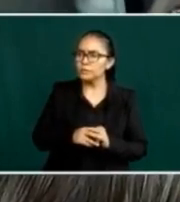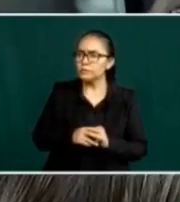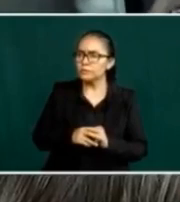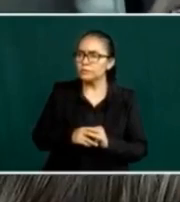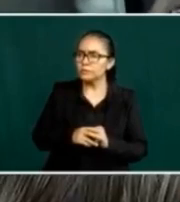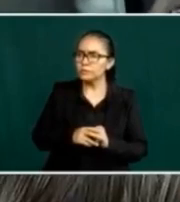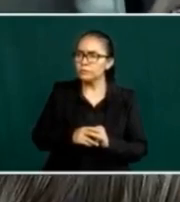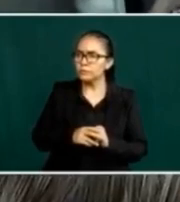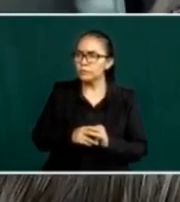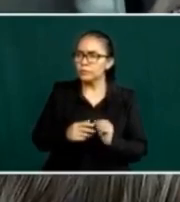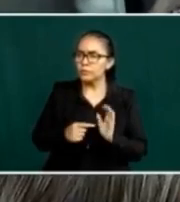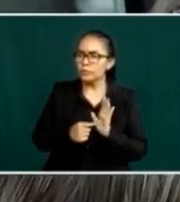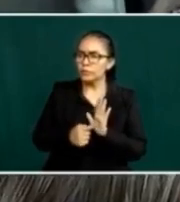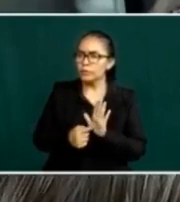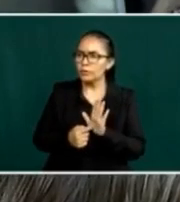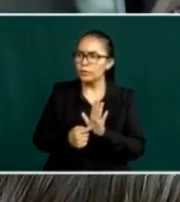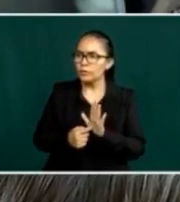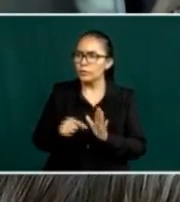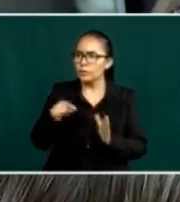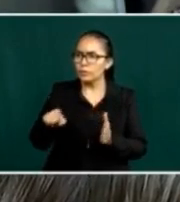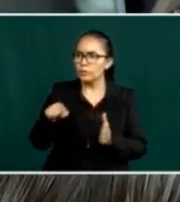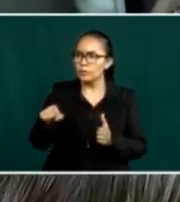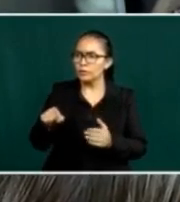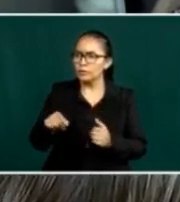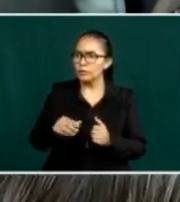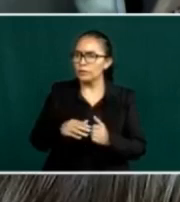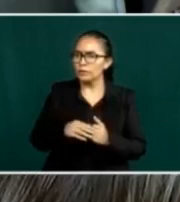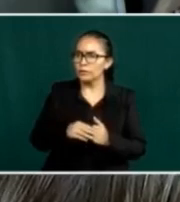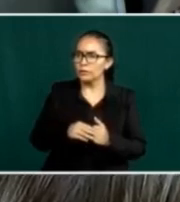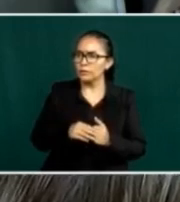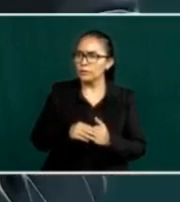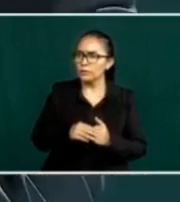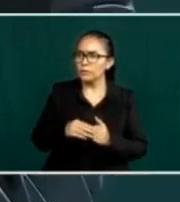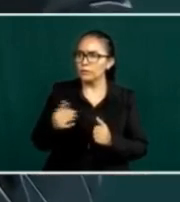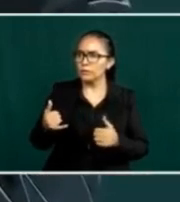due to some crime they had fabricated.